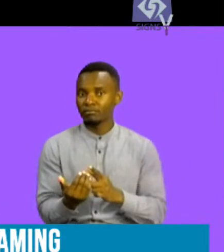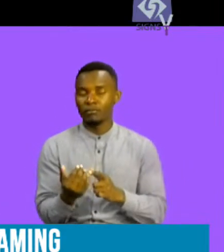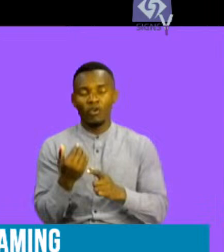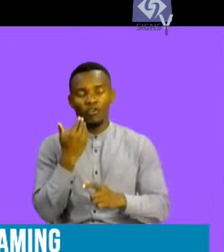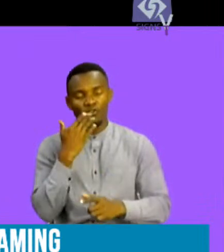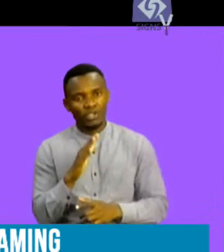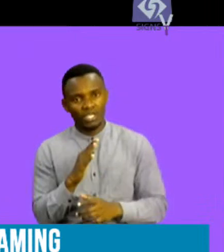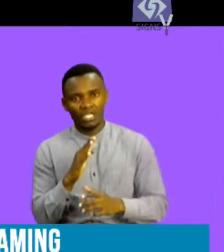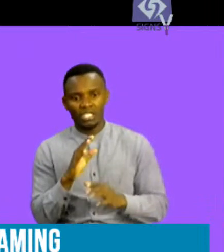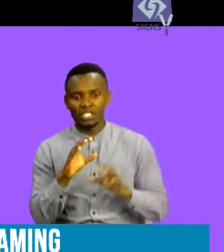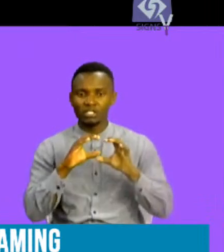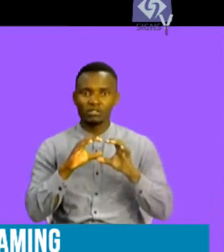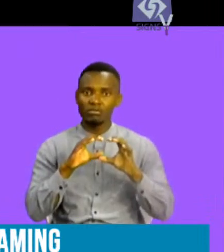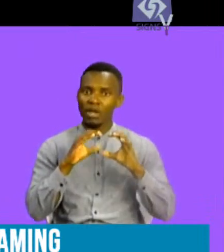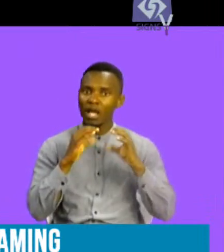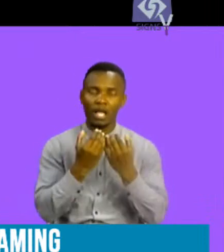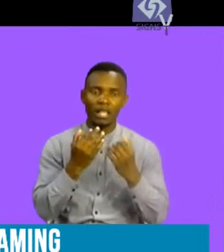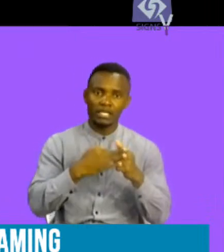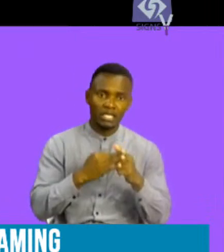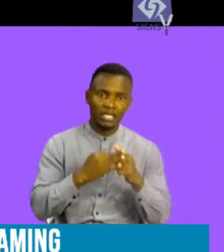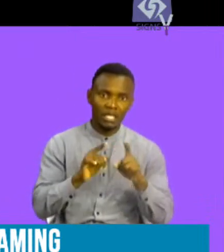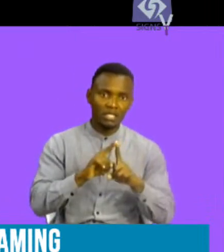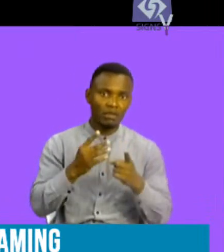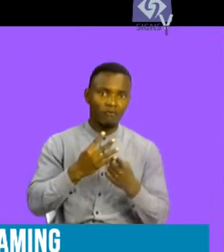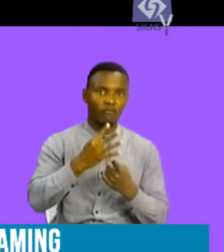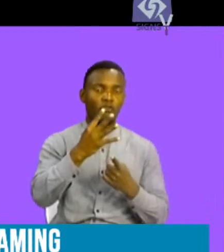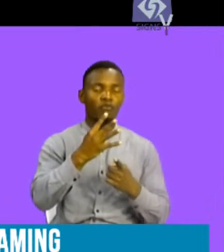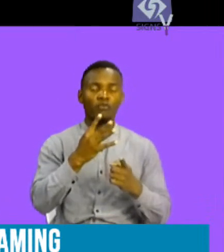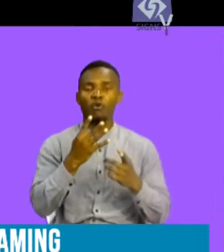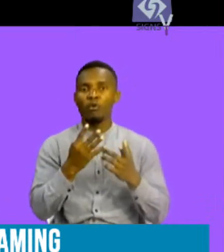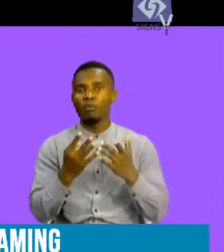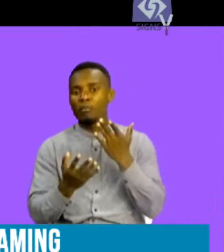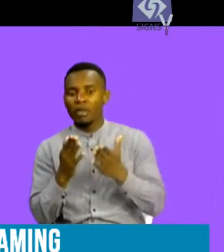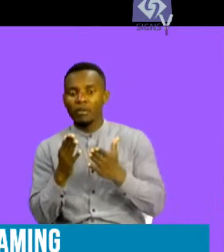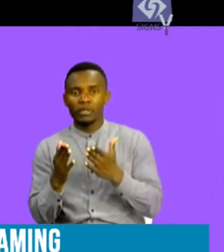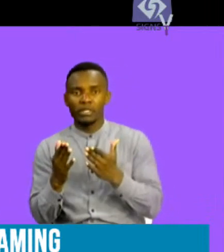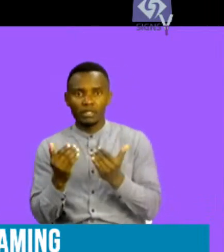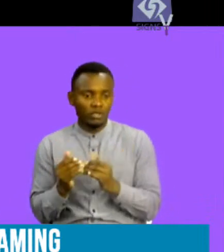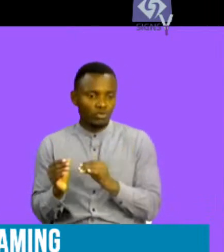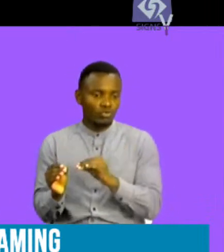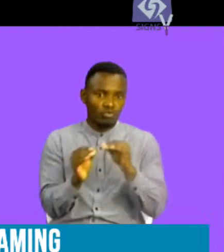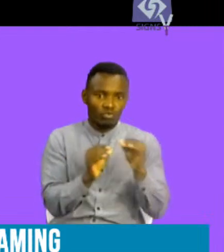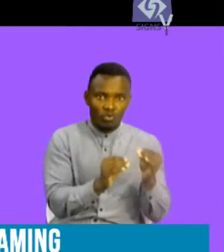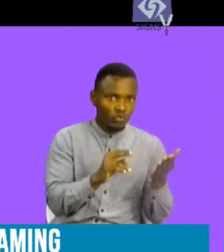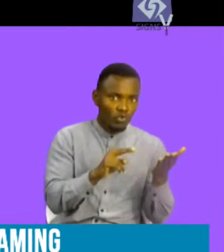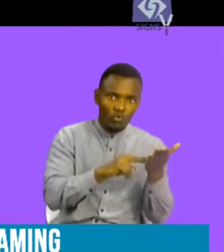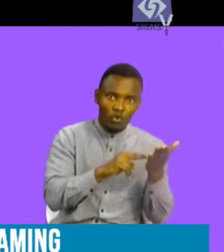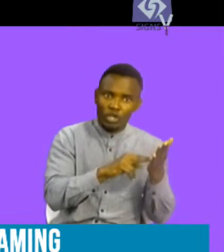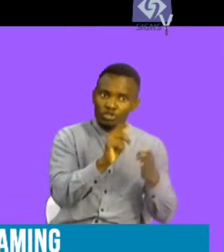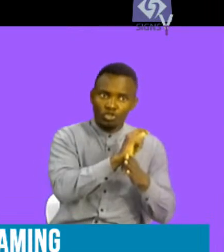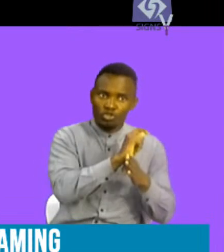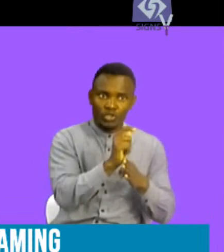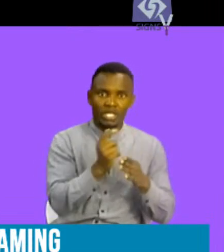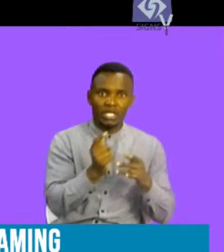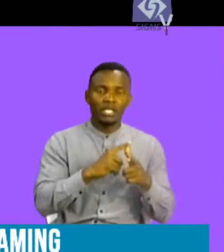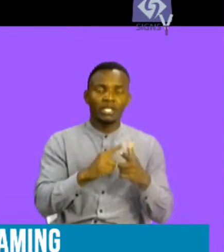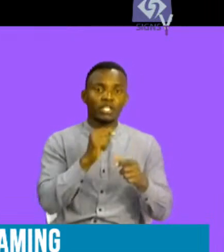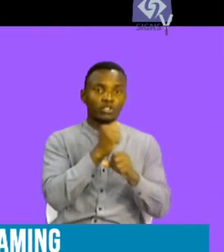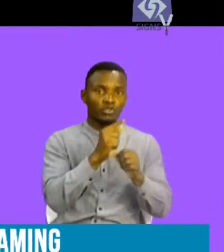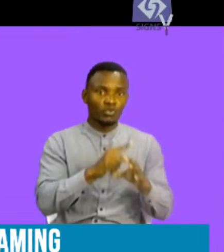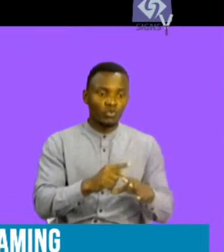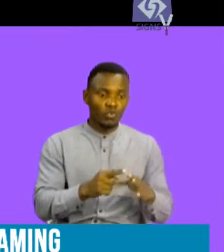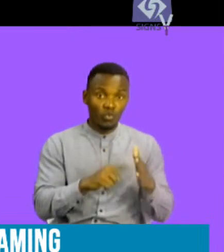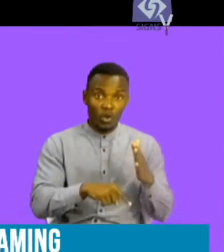8 or form 4 and needs to transit to maybe a vocational training or whatever training, then you push that